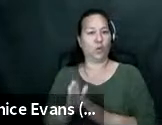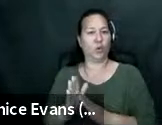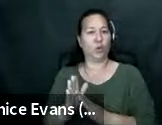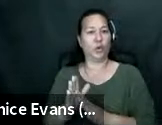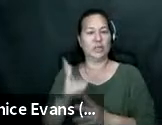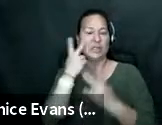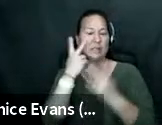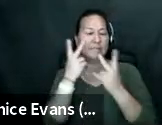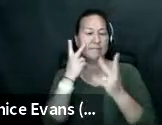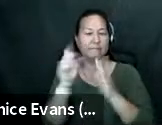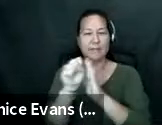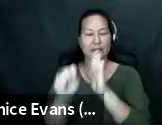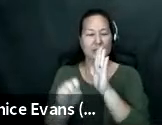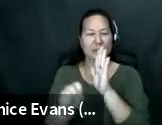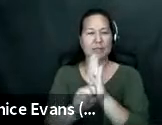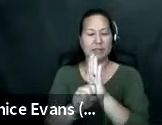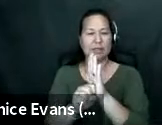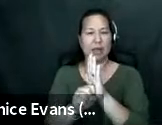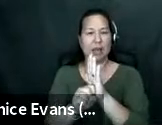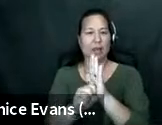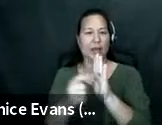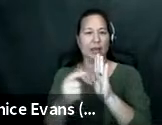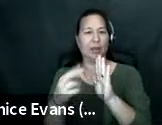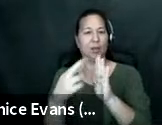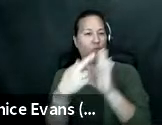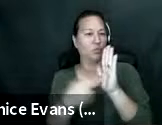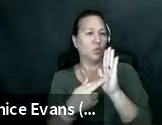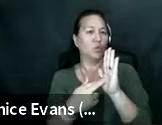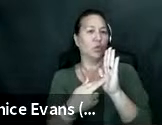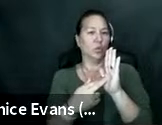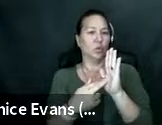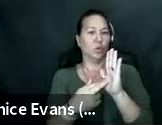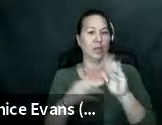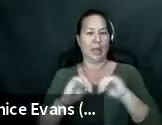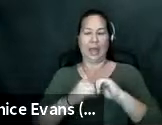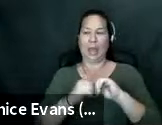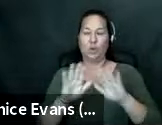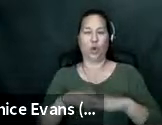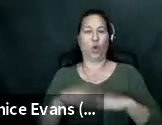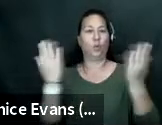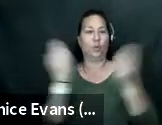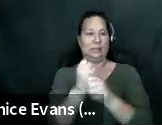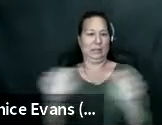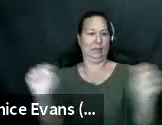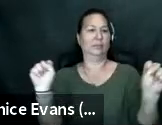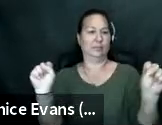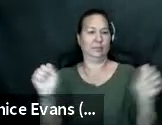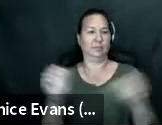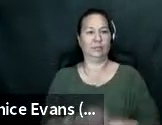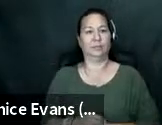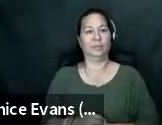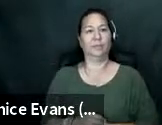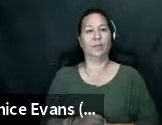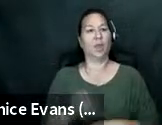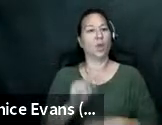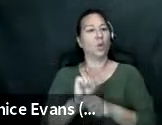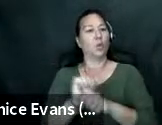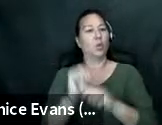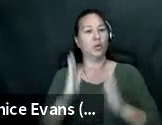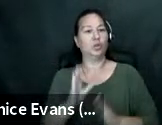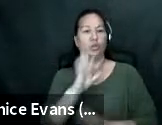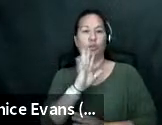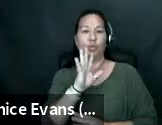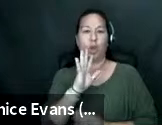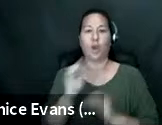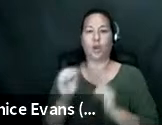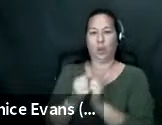safely. And employers should consult with their HR, their human resources department, and legal